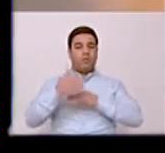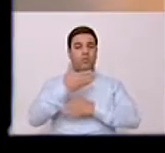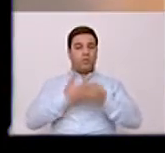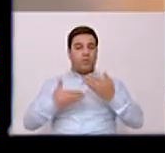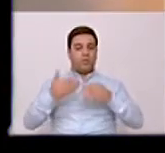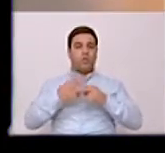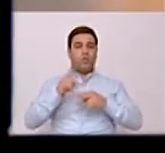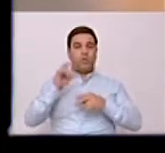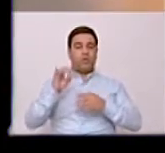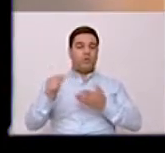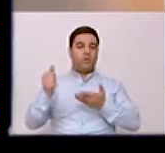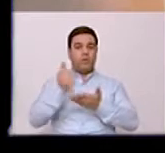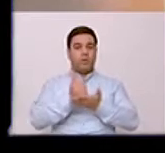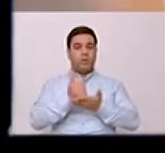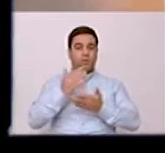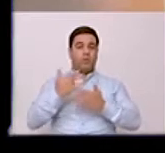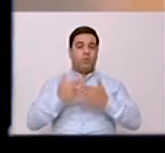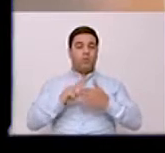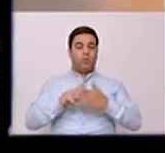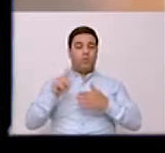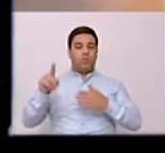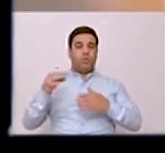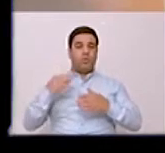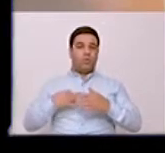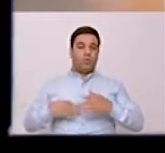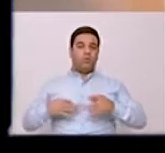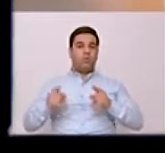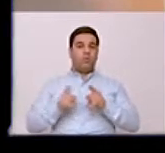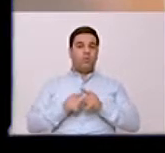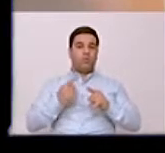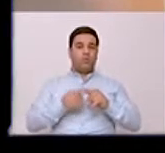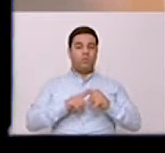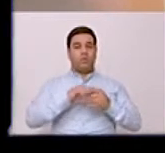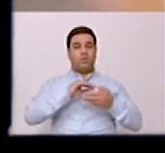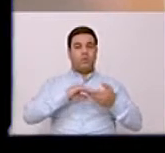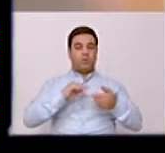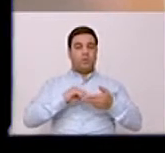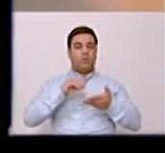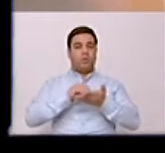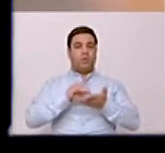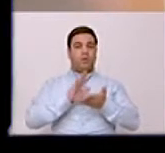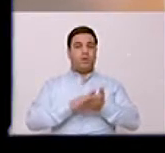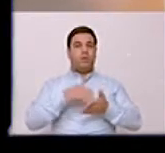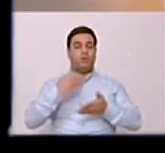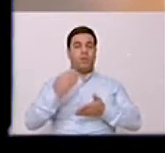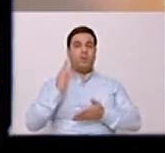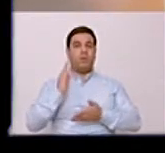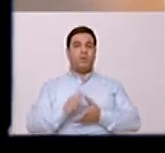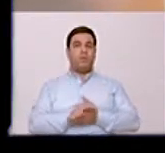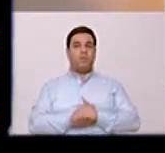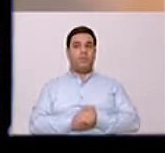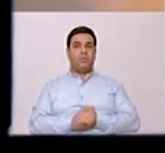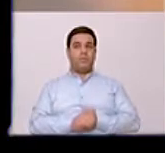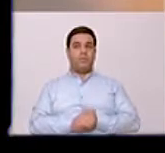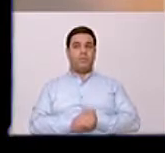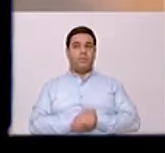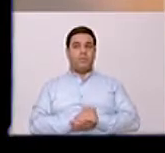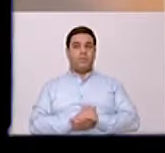xonni saylardim, hatto uning otalig'ini ham mana shu qurultoy chaqirib belgilar edim", deydi.